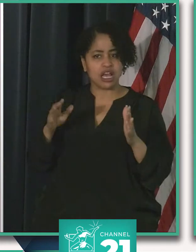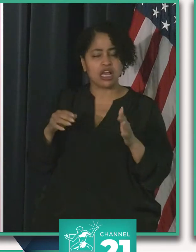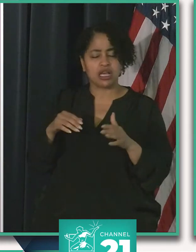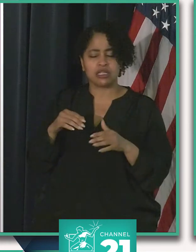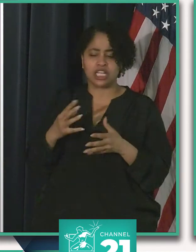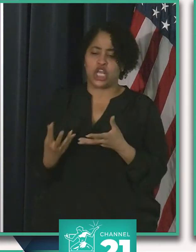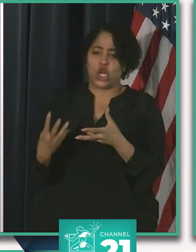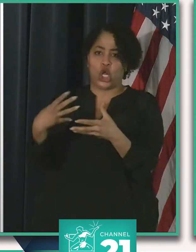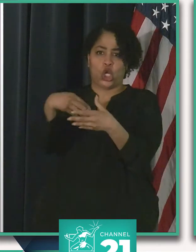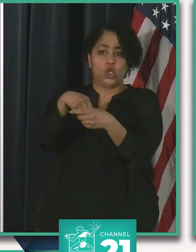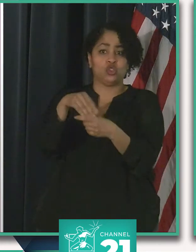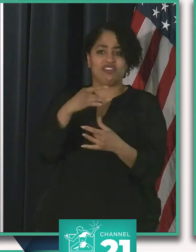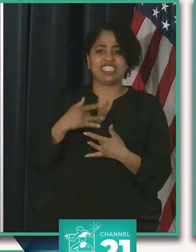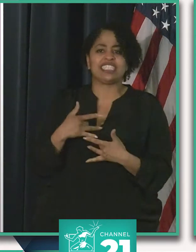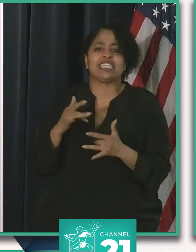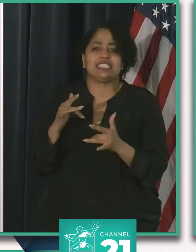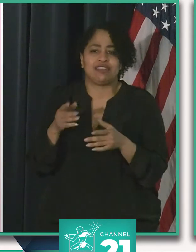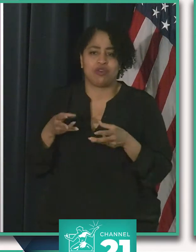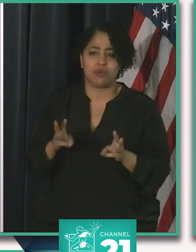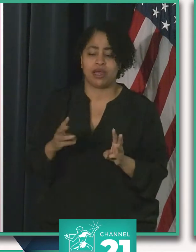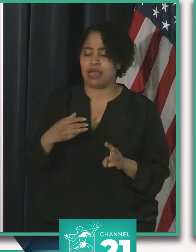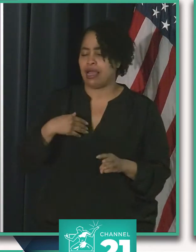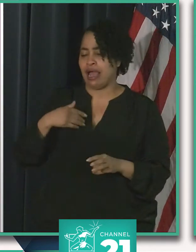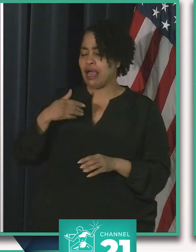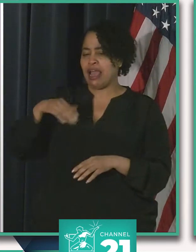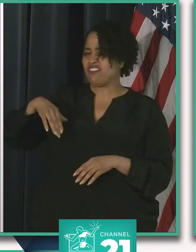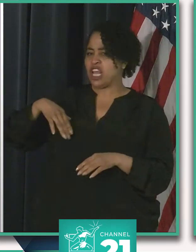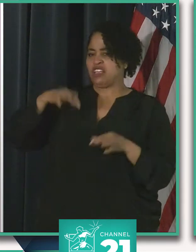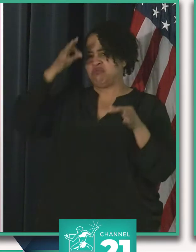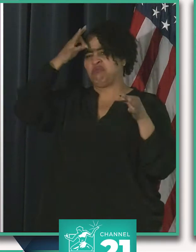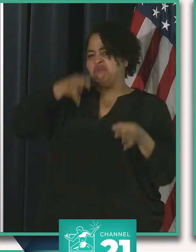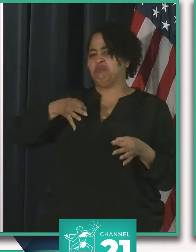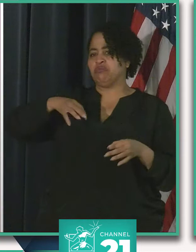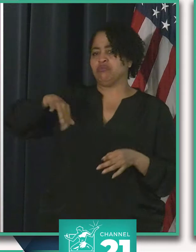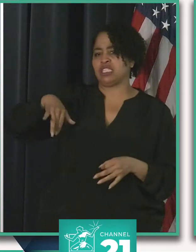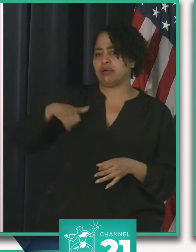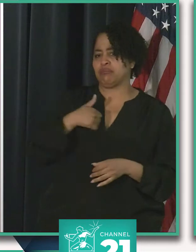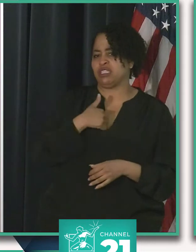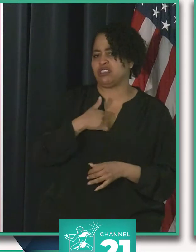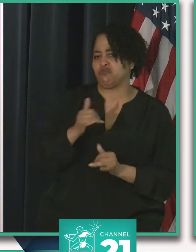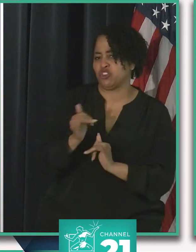an inclusive and sensitive manner, and I haven't reached a decision myself on this.